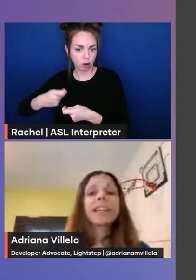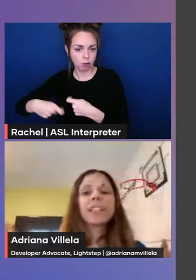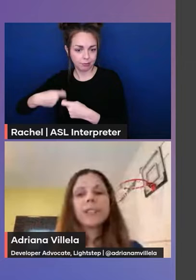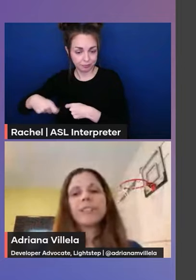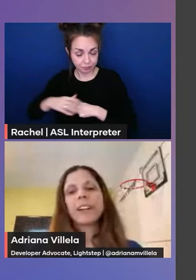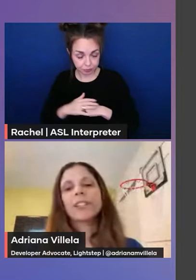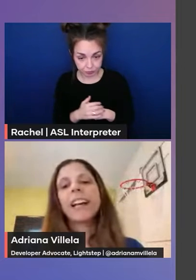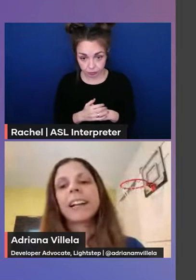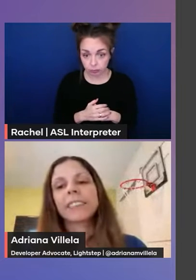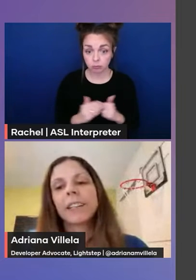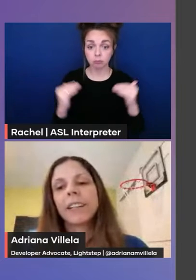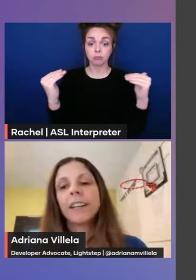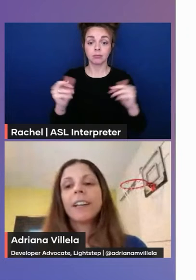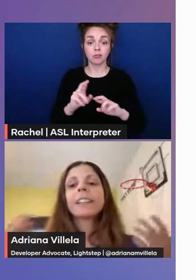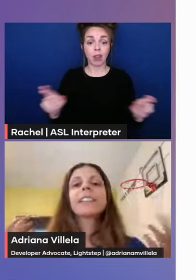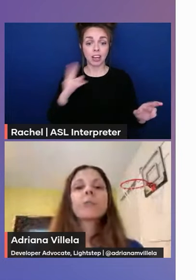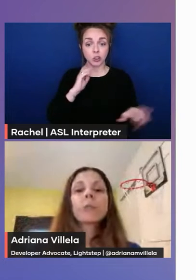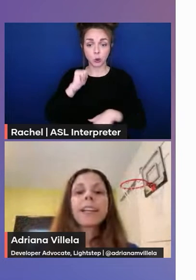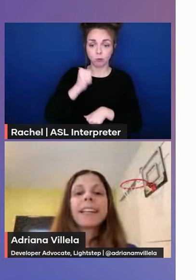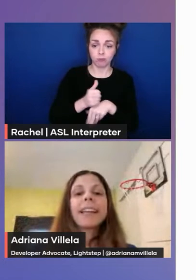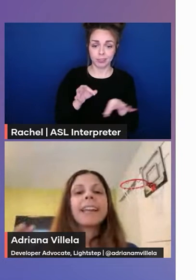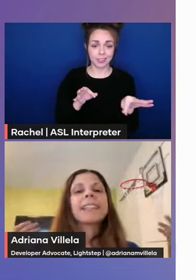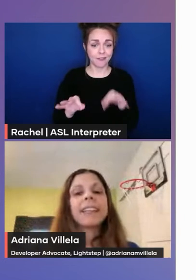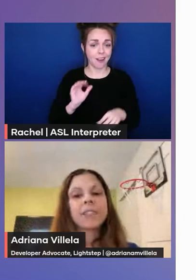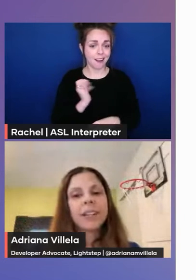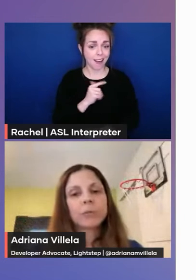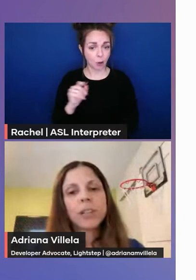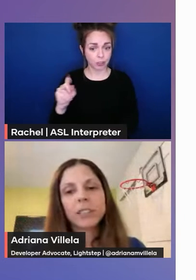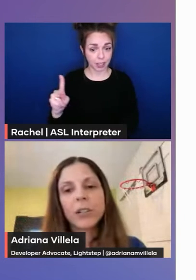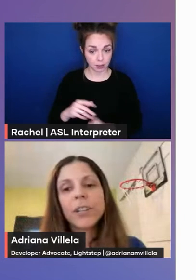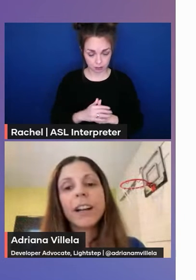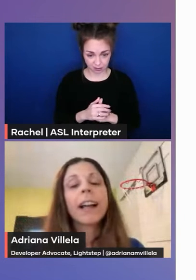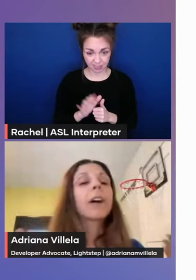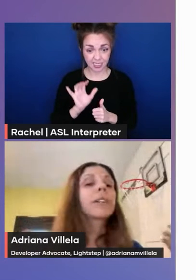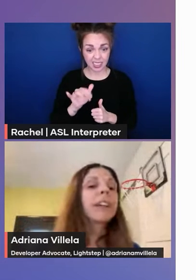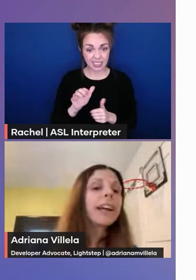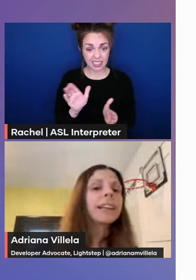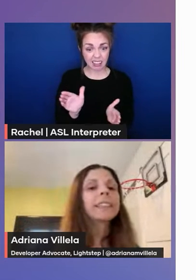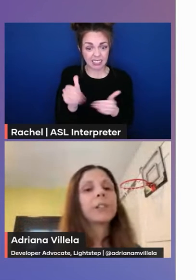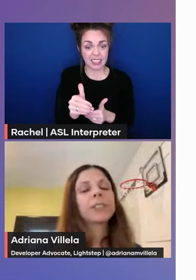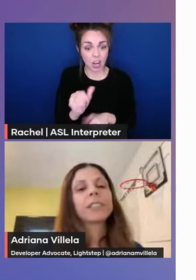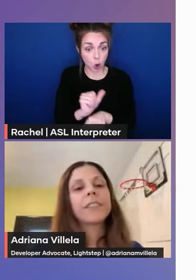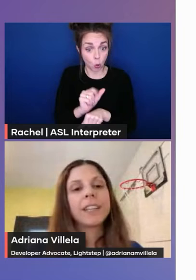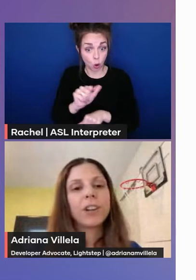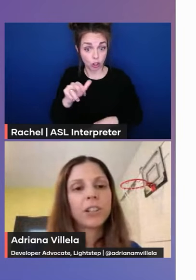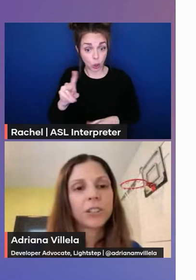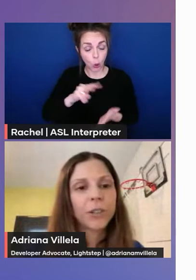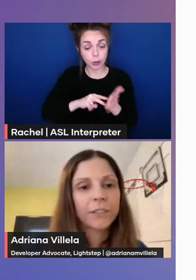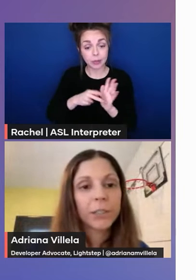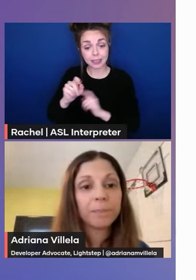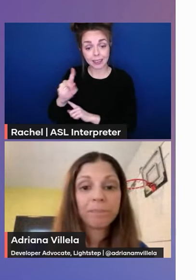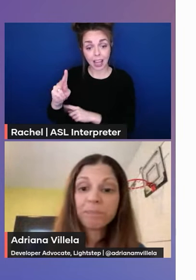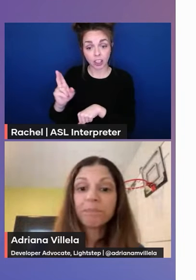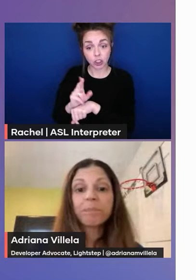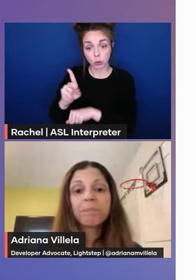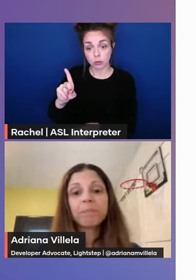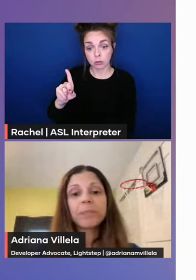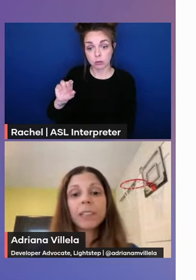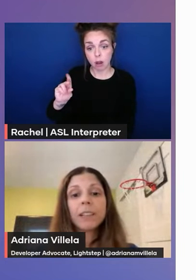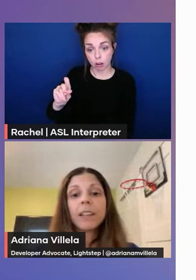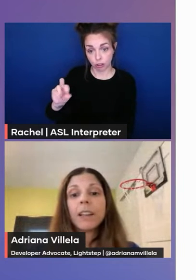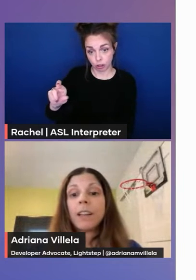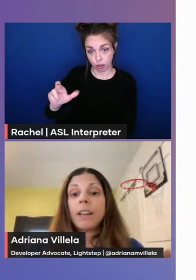now we're ready to define our task. Since we're running a containerized workload, our task uses the Docker driver.